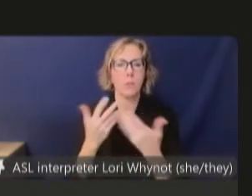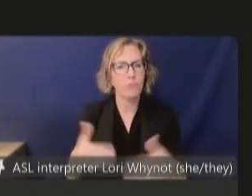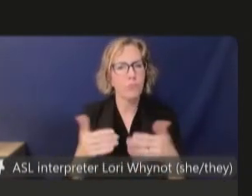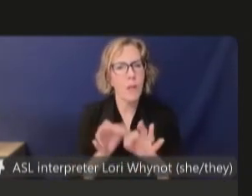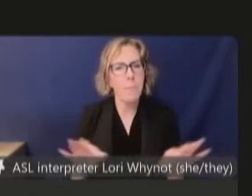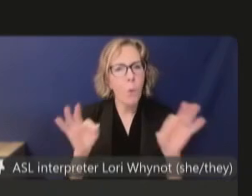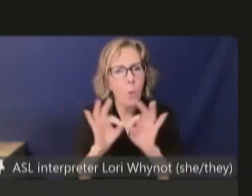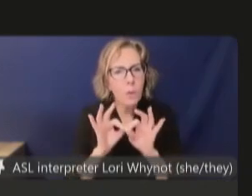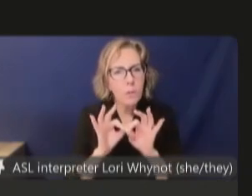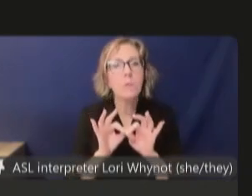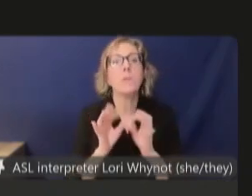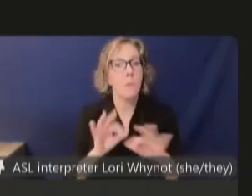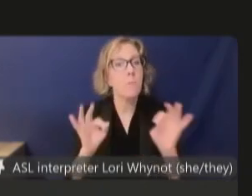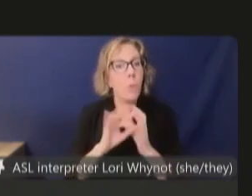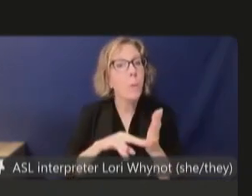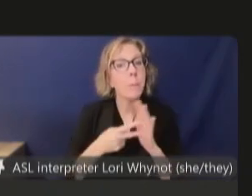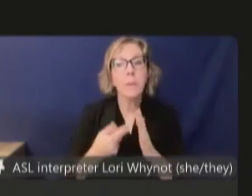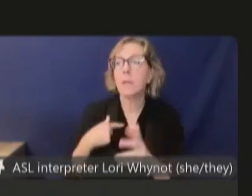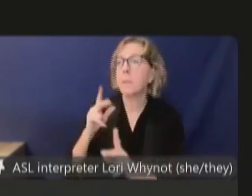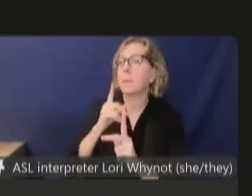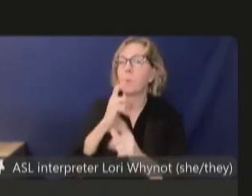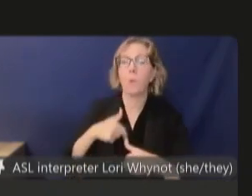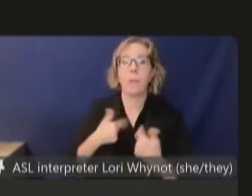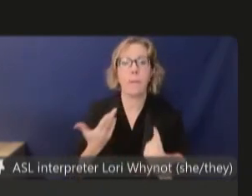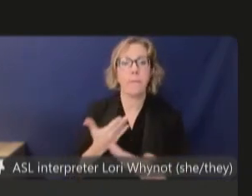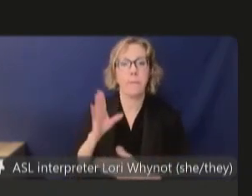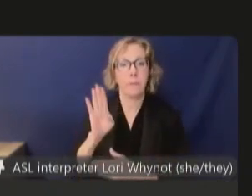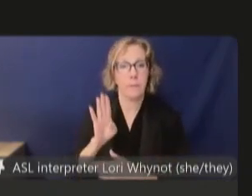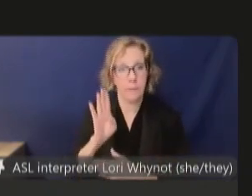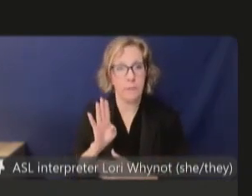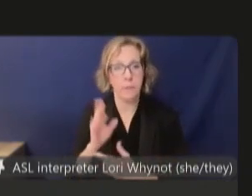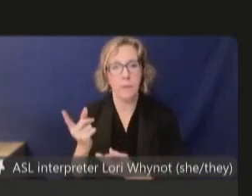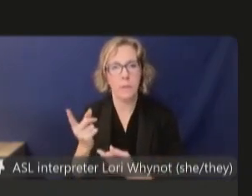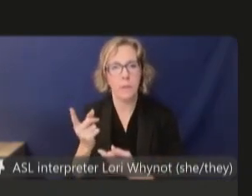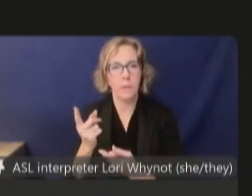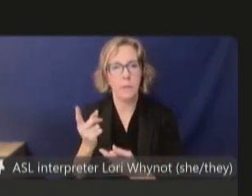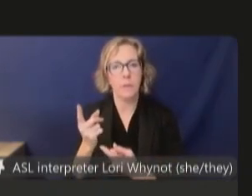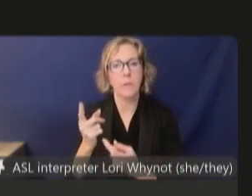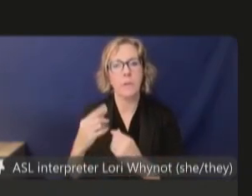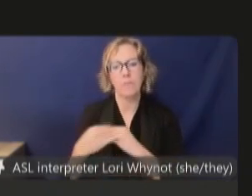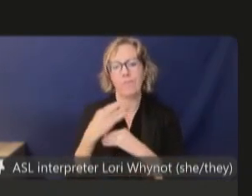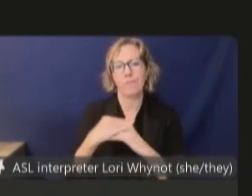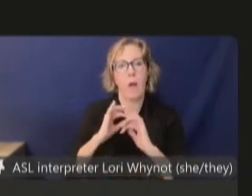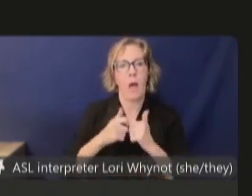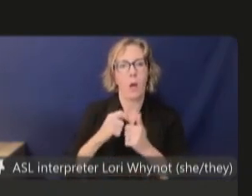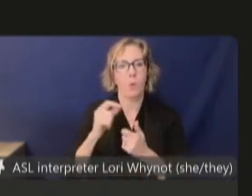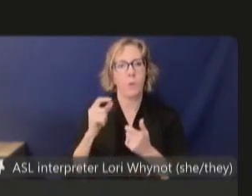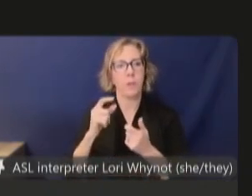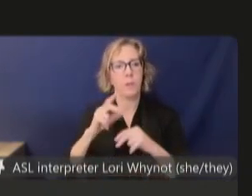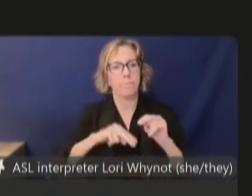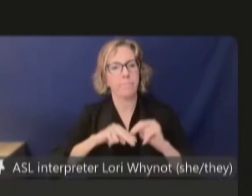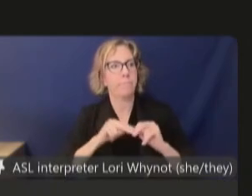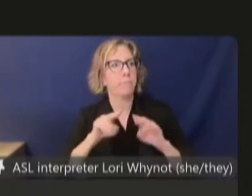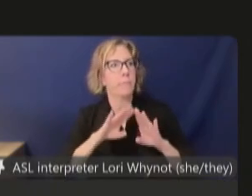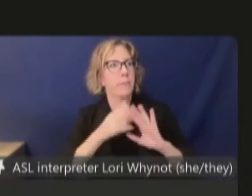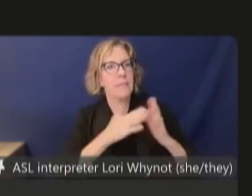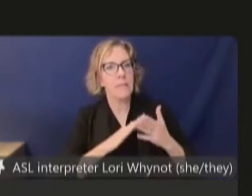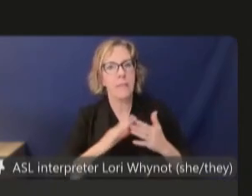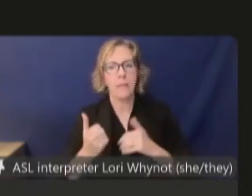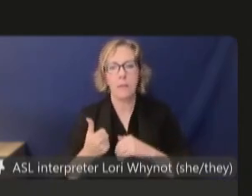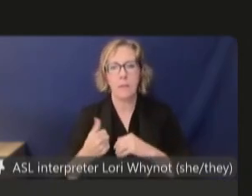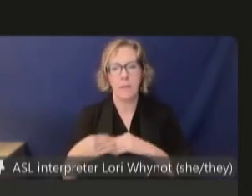residents help shape the future buildings that come to our city and what our city really looks like and feels